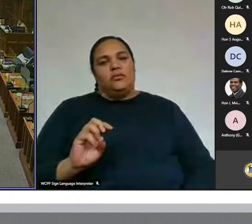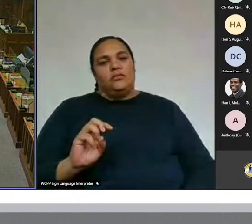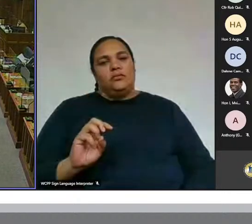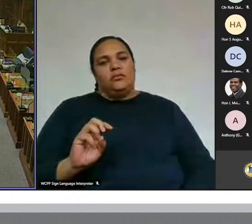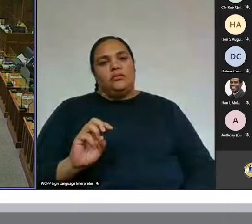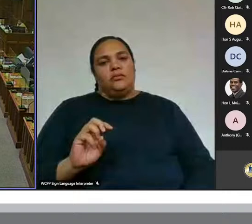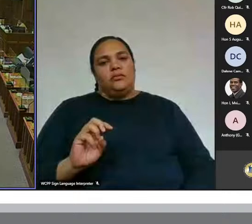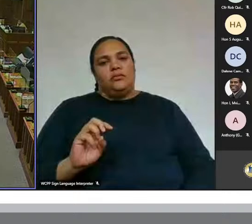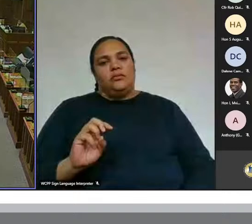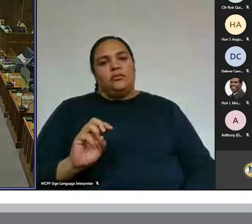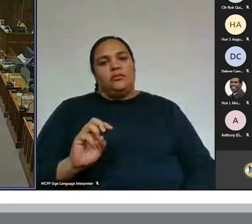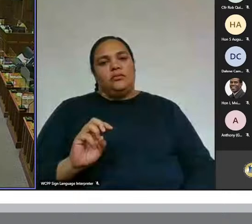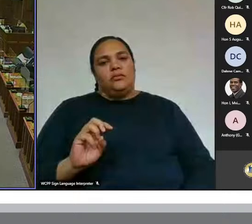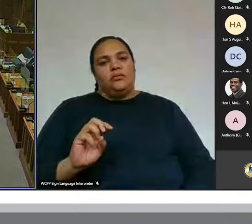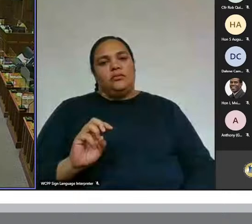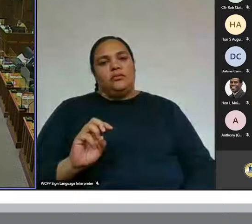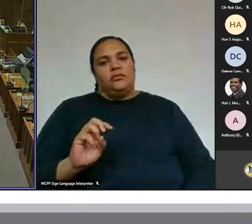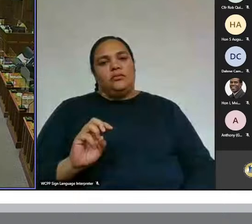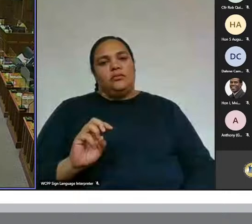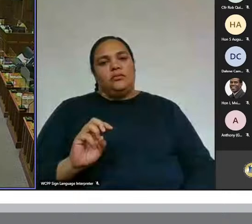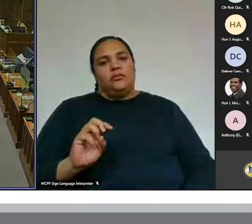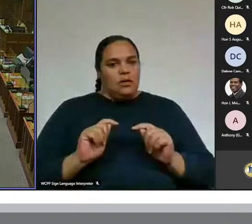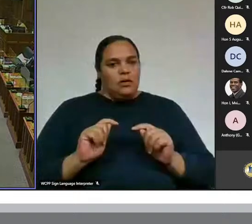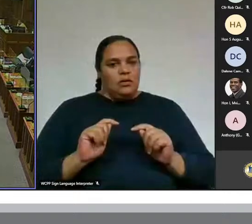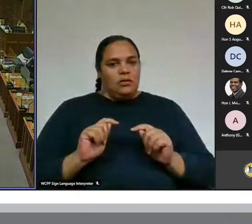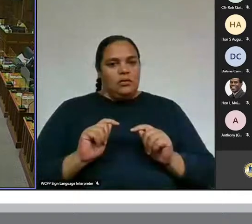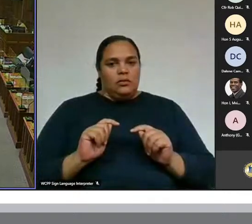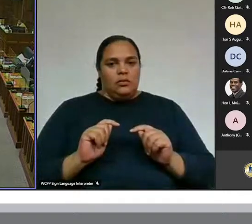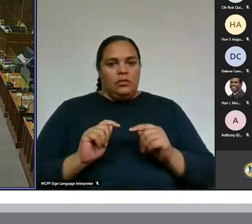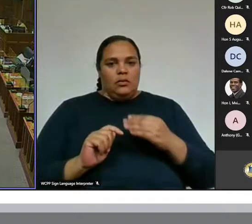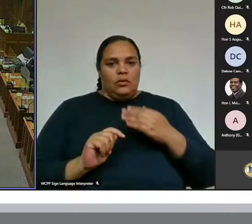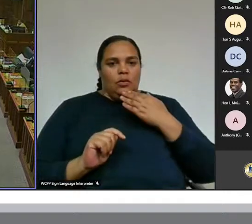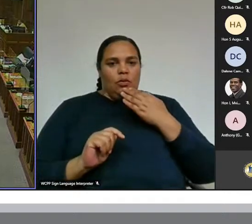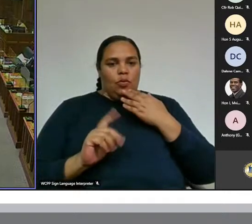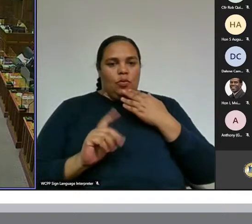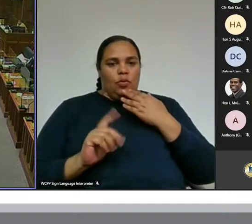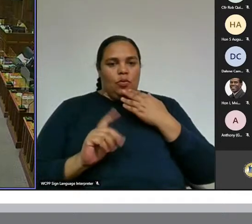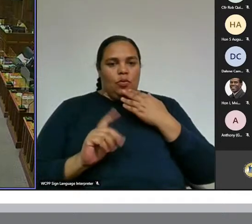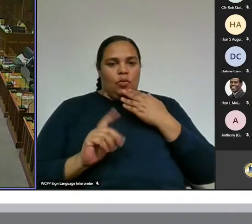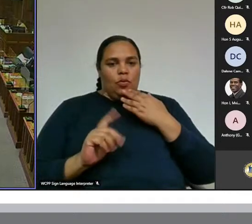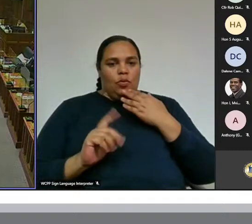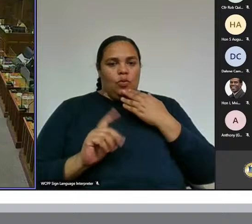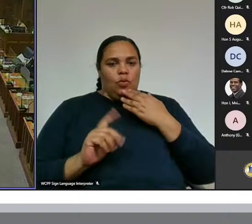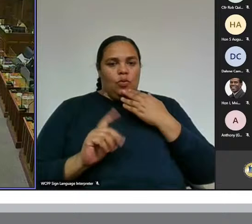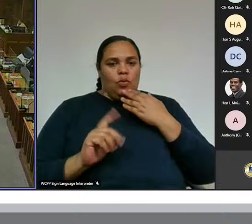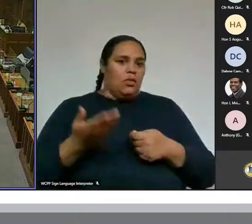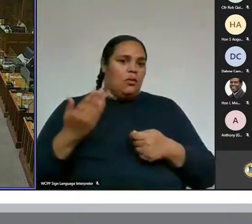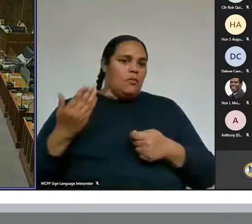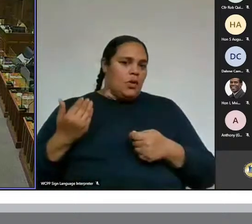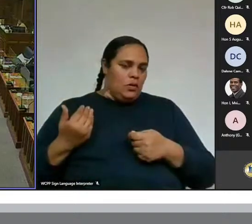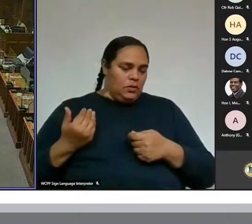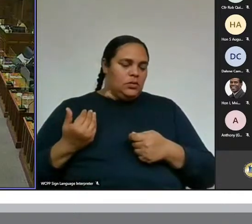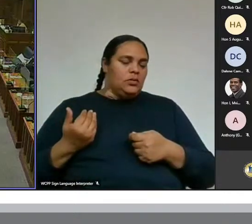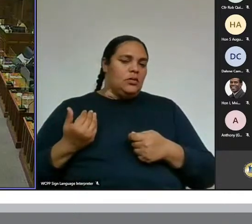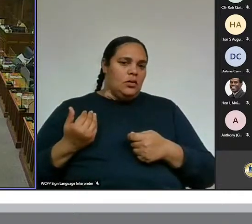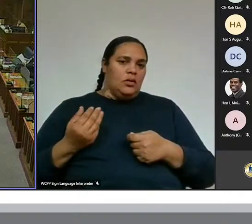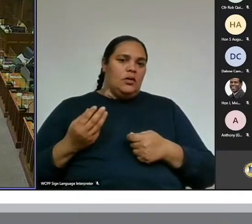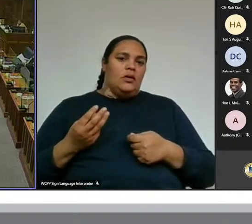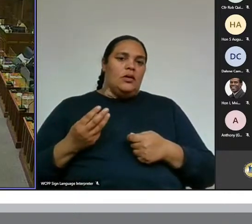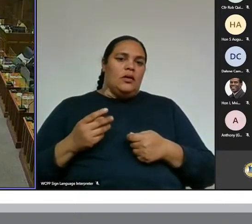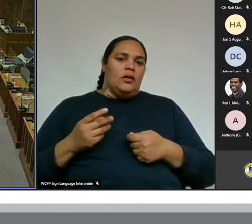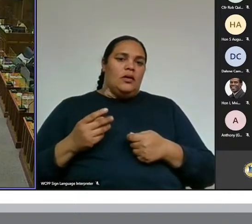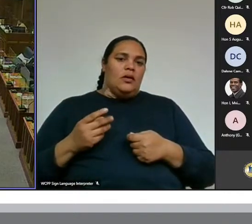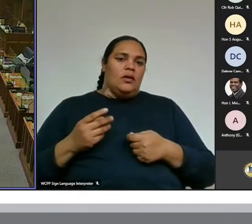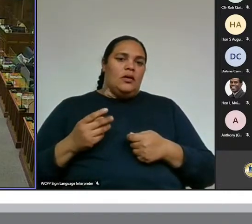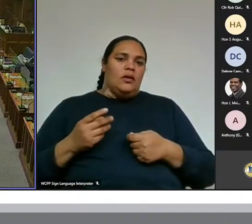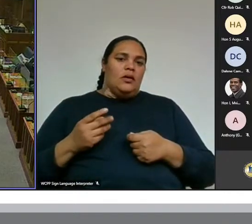We have City of Cape Town who has substantially contributed in the past, and Mr. Councillor